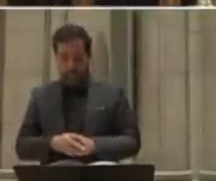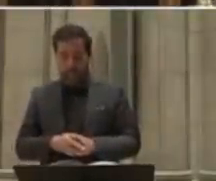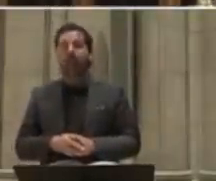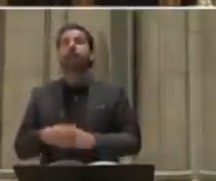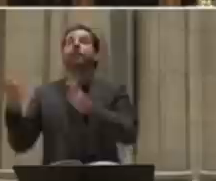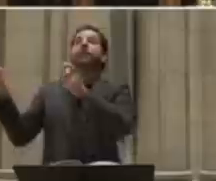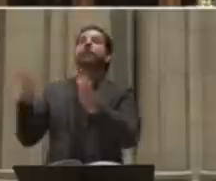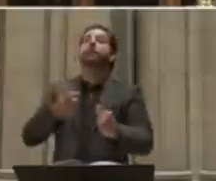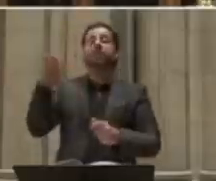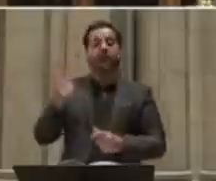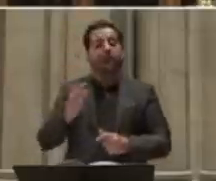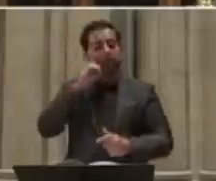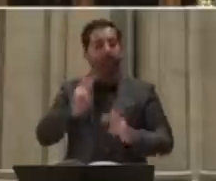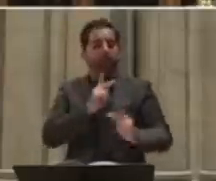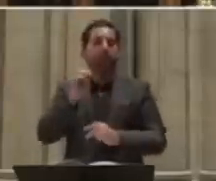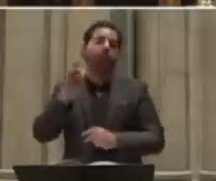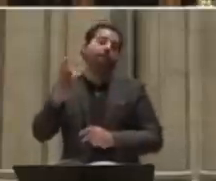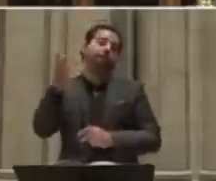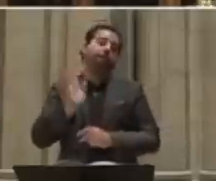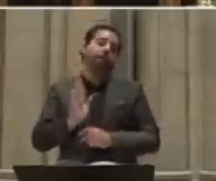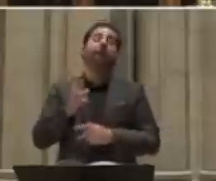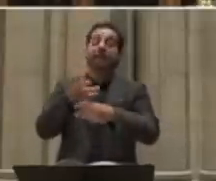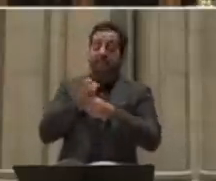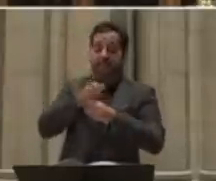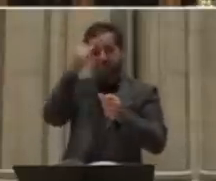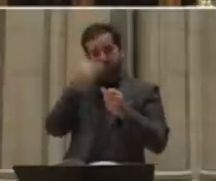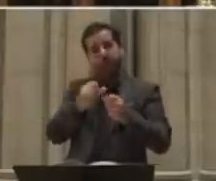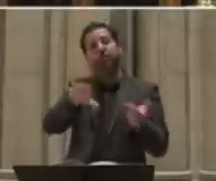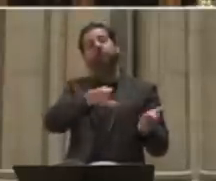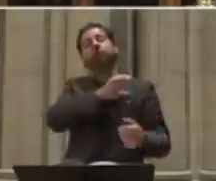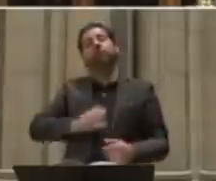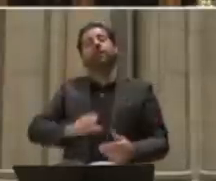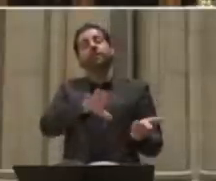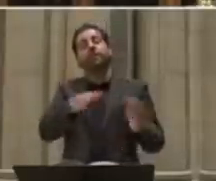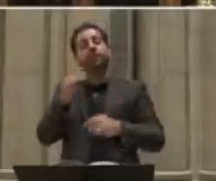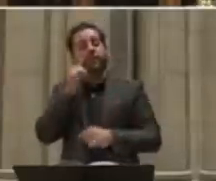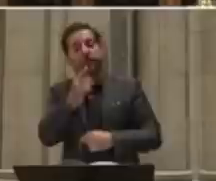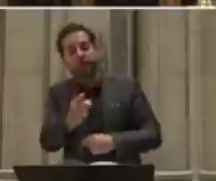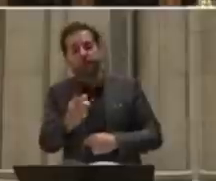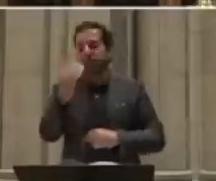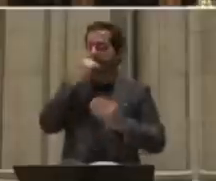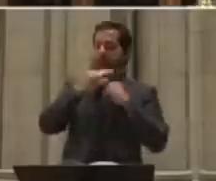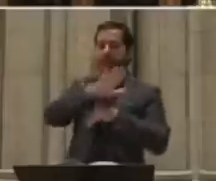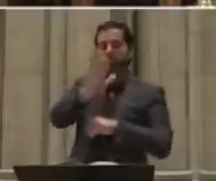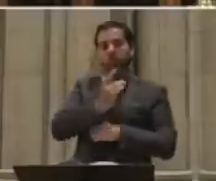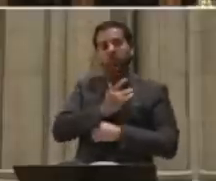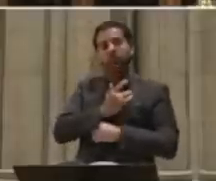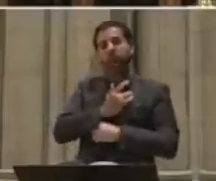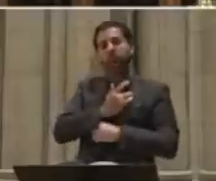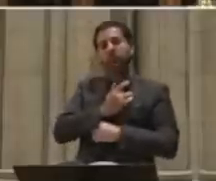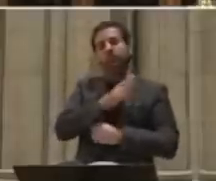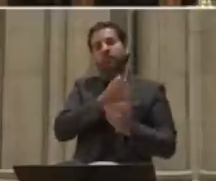The gifts of God for the people of God, take them in remembrance that Christ died for you, and feed on him in your hearts